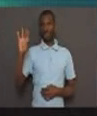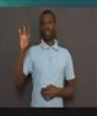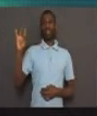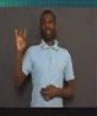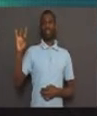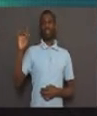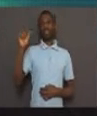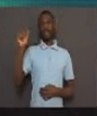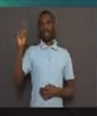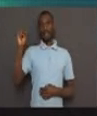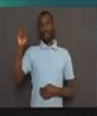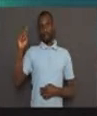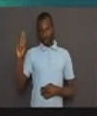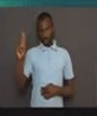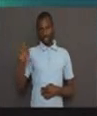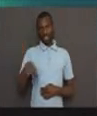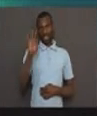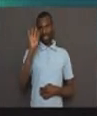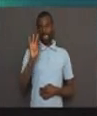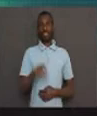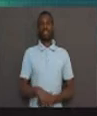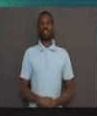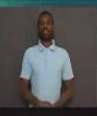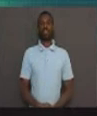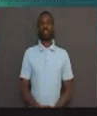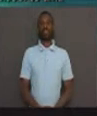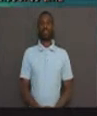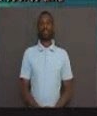0.0989374 atomic mass units.